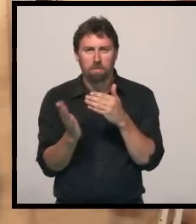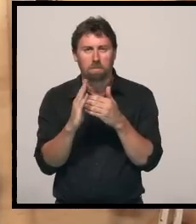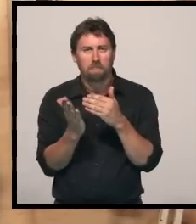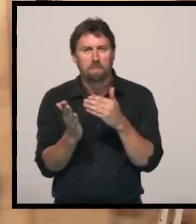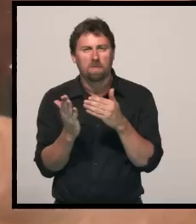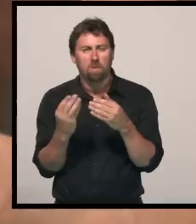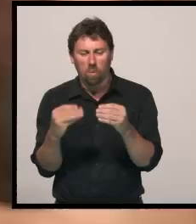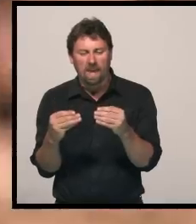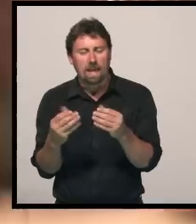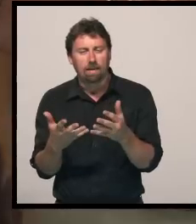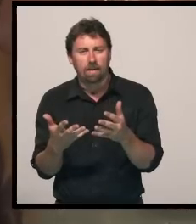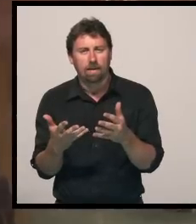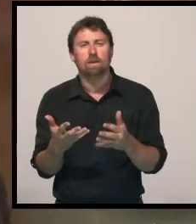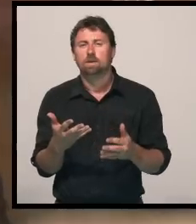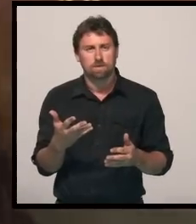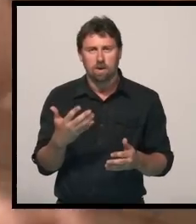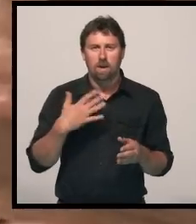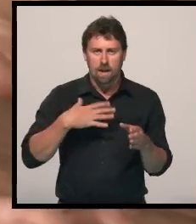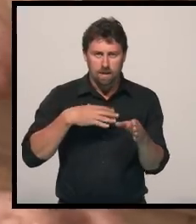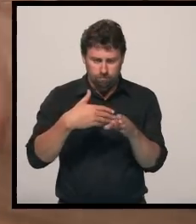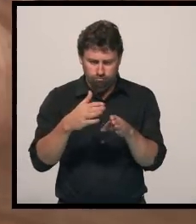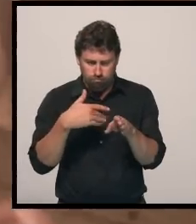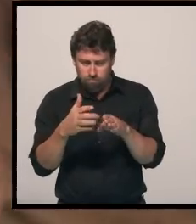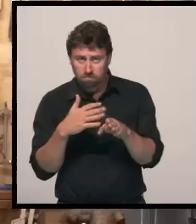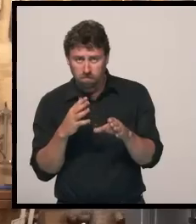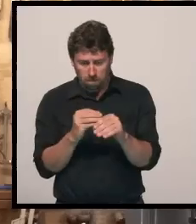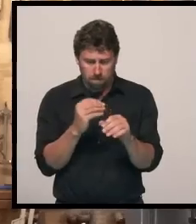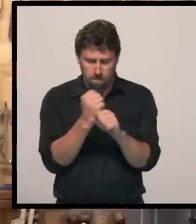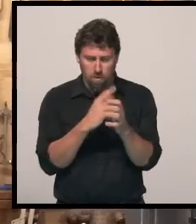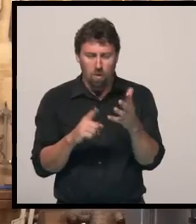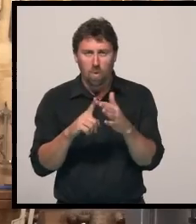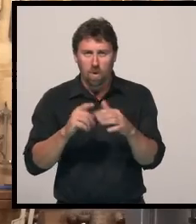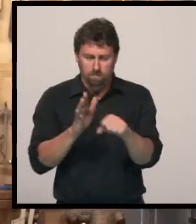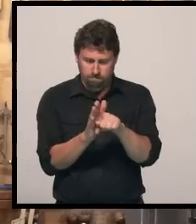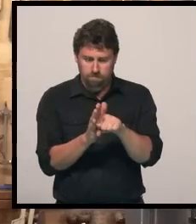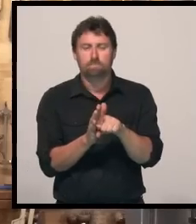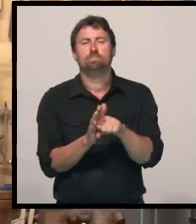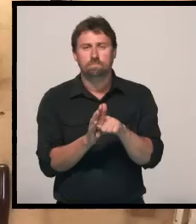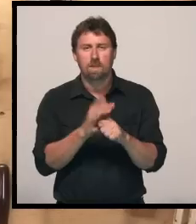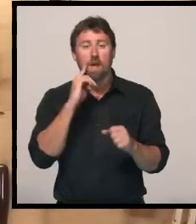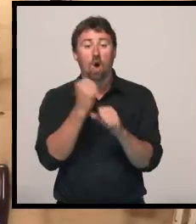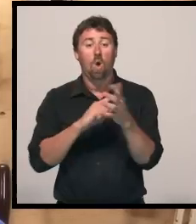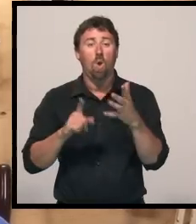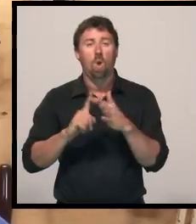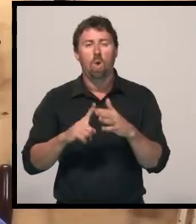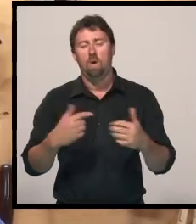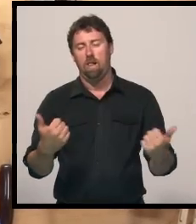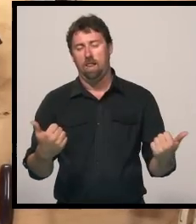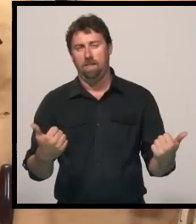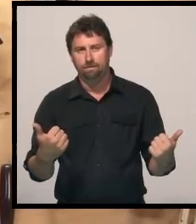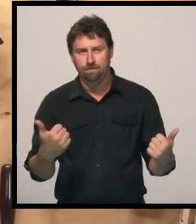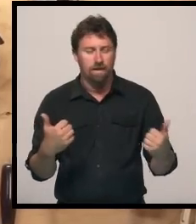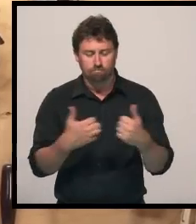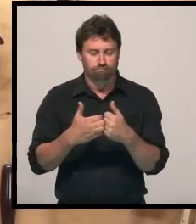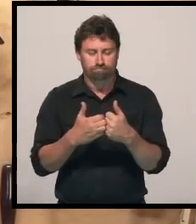So sizing seals the end grain, so when you put the glue on you get a much stronger glue to glue joint. In fact, that and